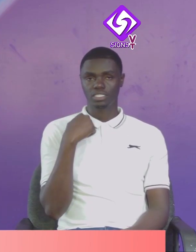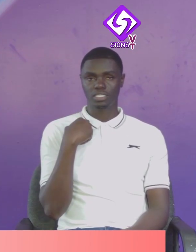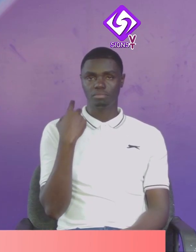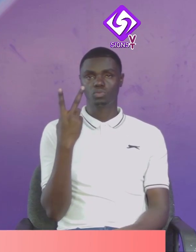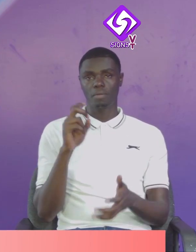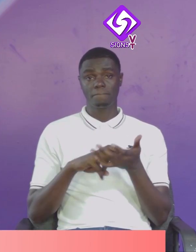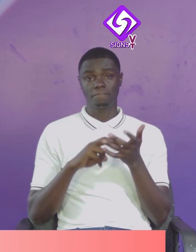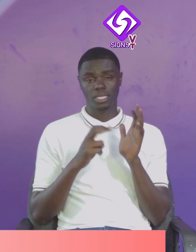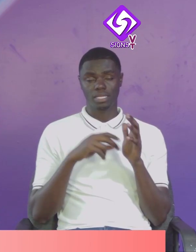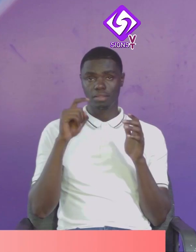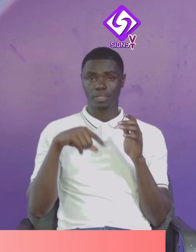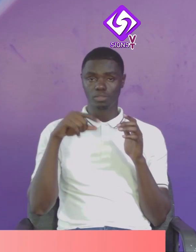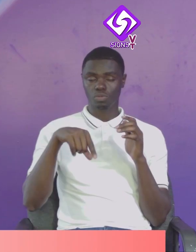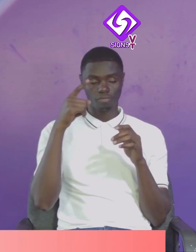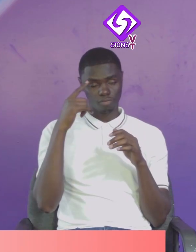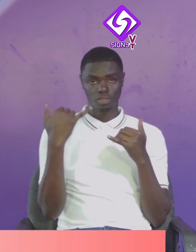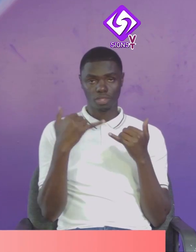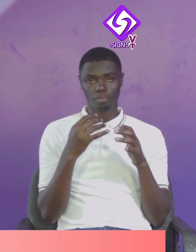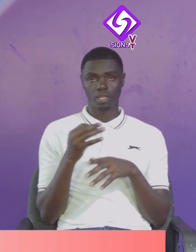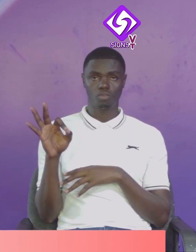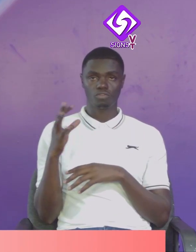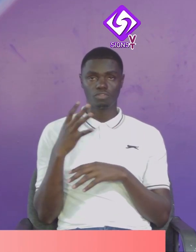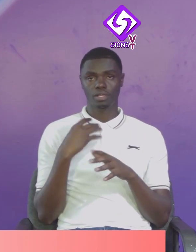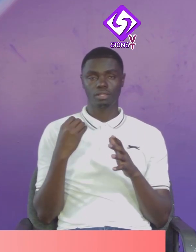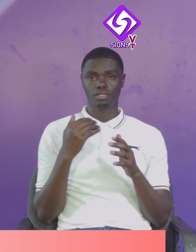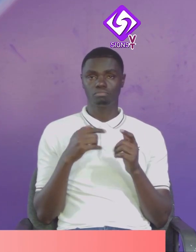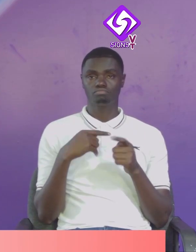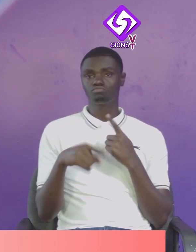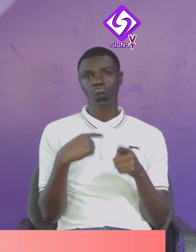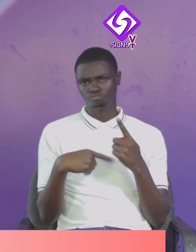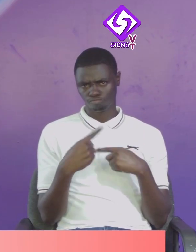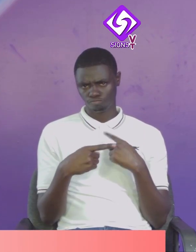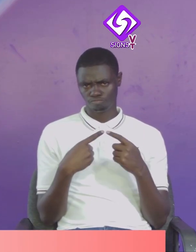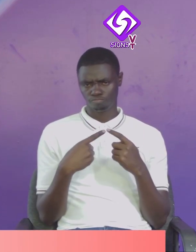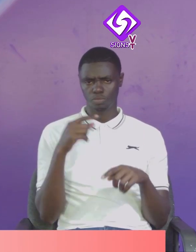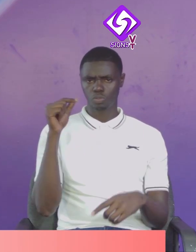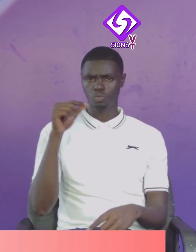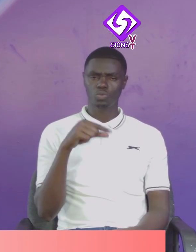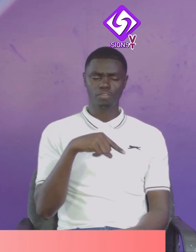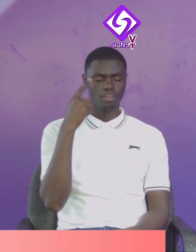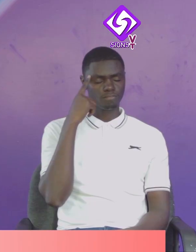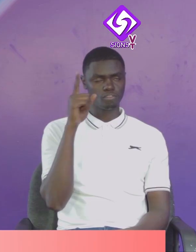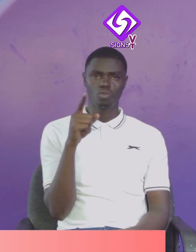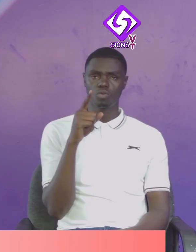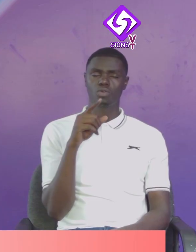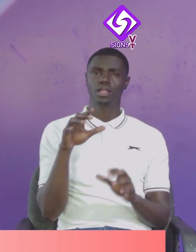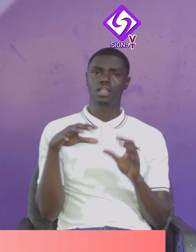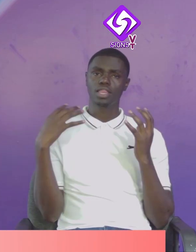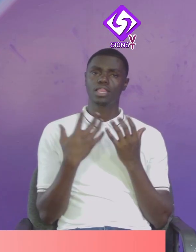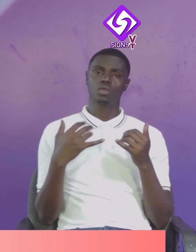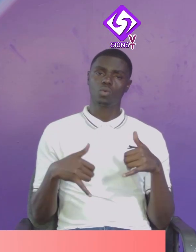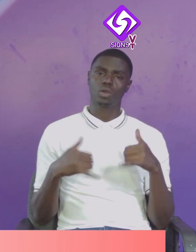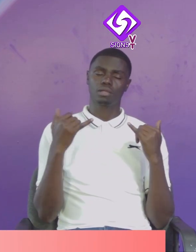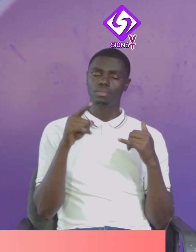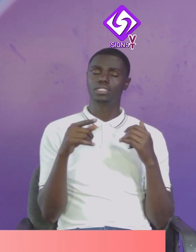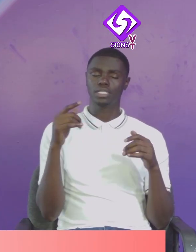they have to qualify for the playoffs and ahead, move on, of course, to qualify for the World Cup. So this is a great